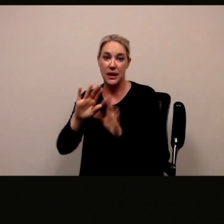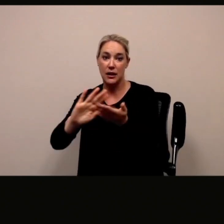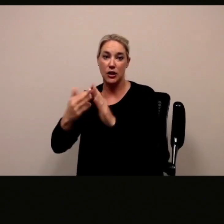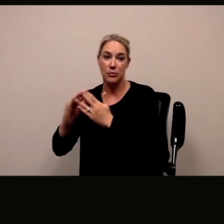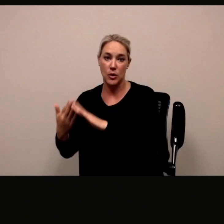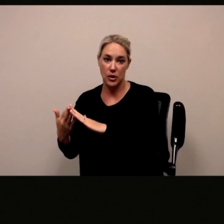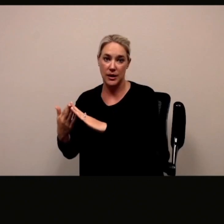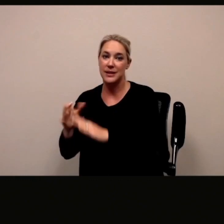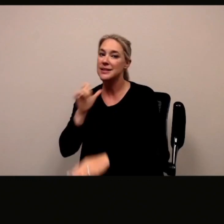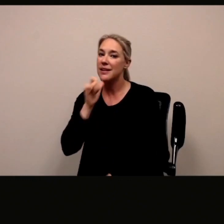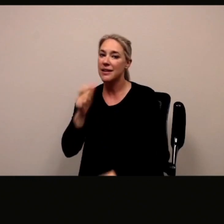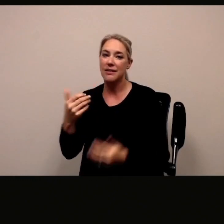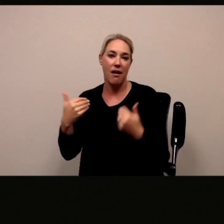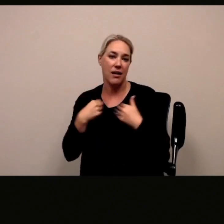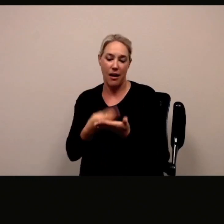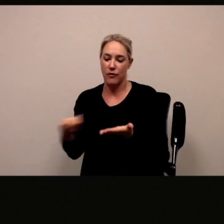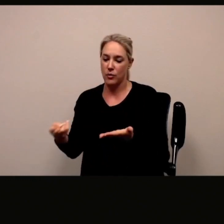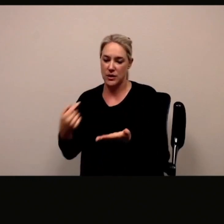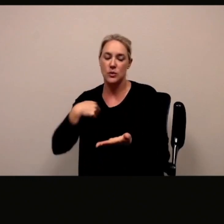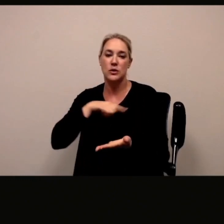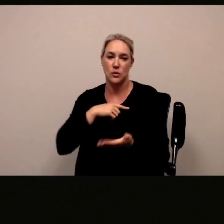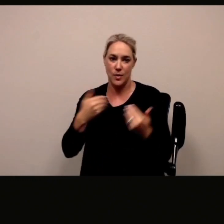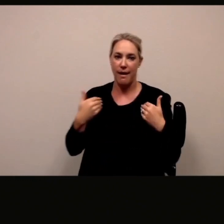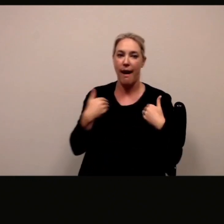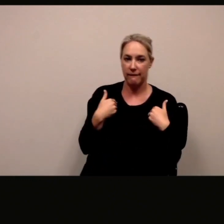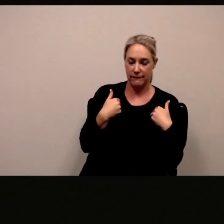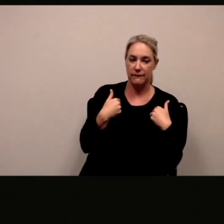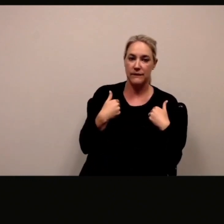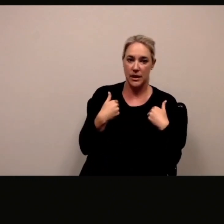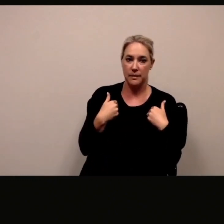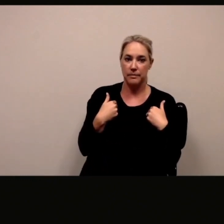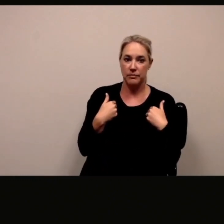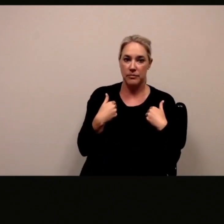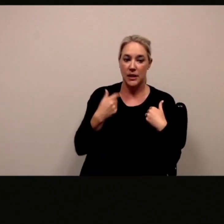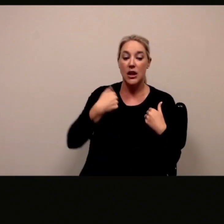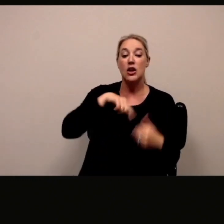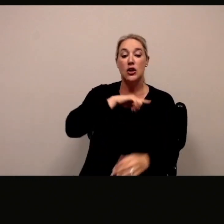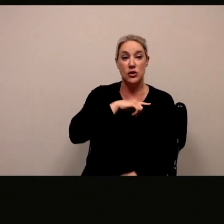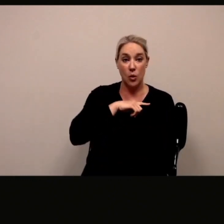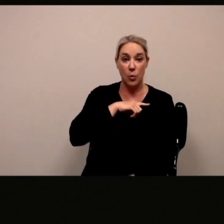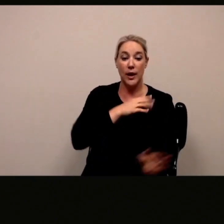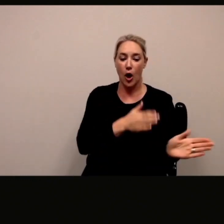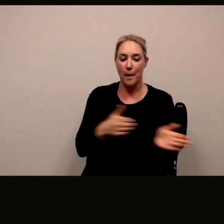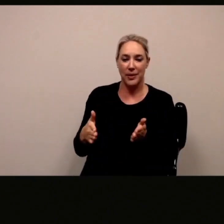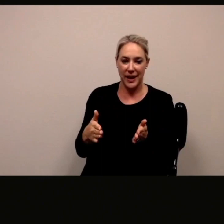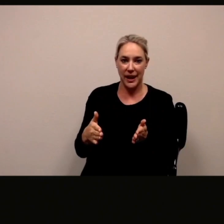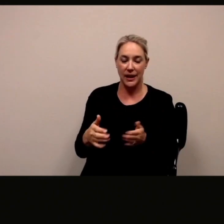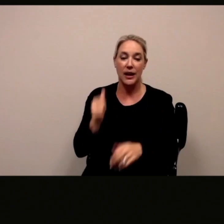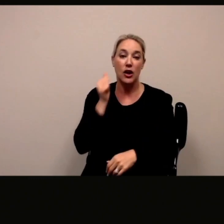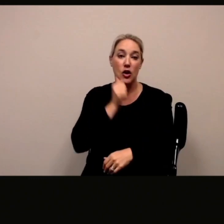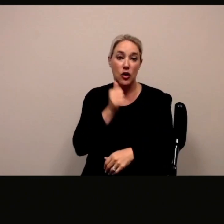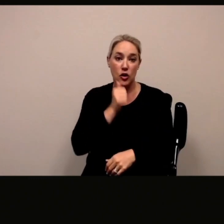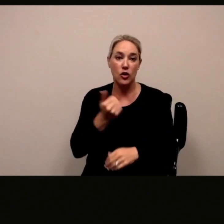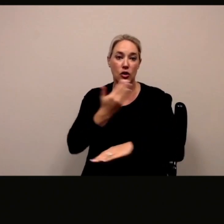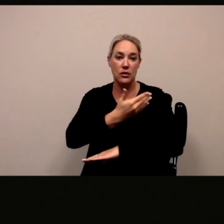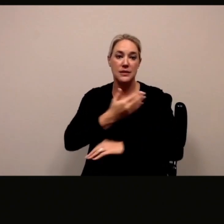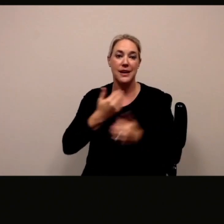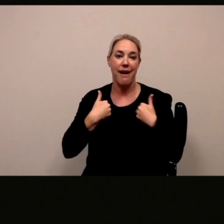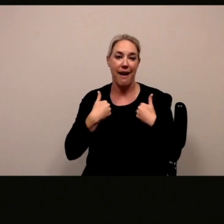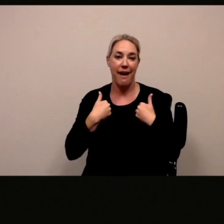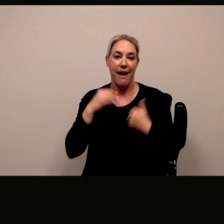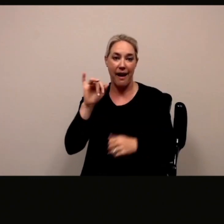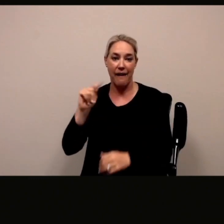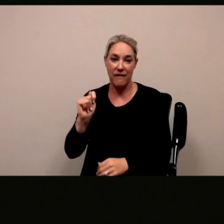the resources that we have on our campus. So we will be planning Girls Have It days at different campuses all over the Phoenix